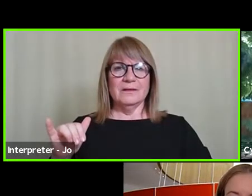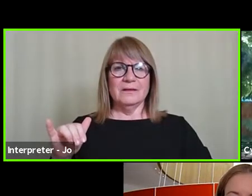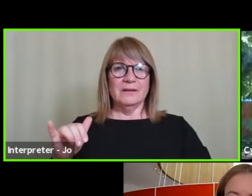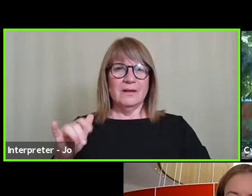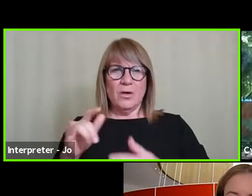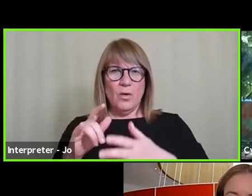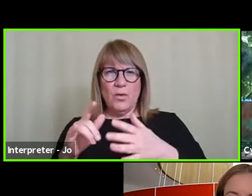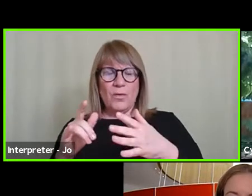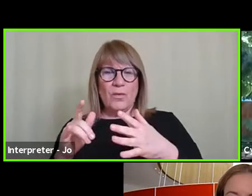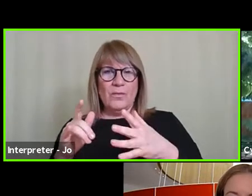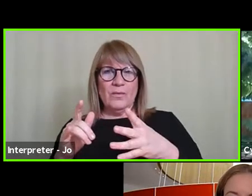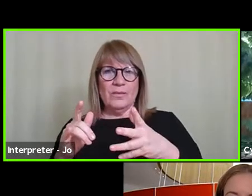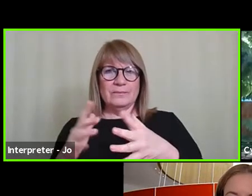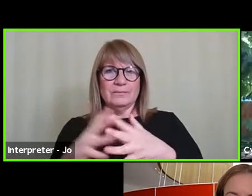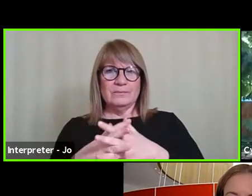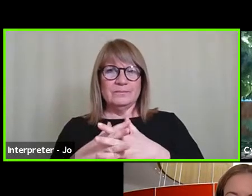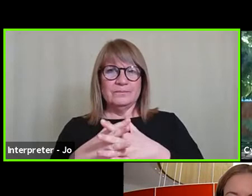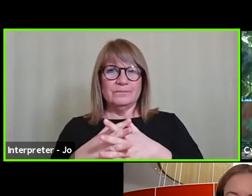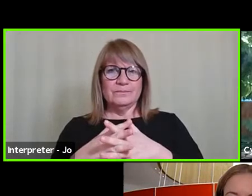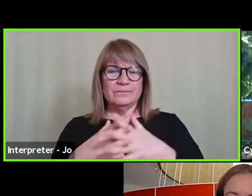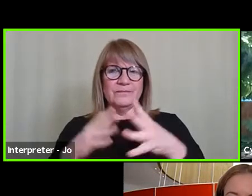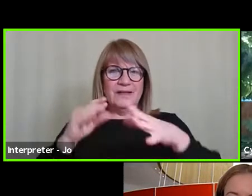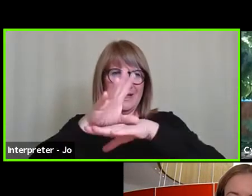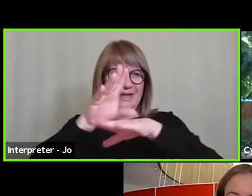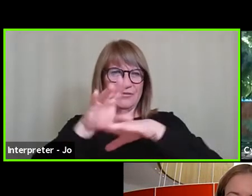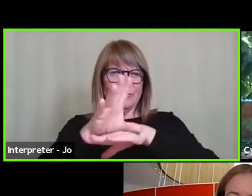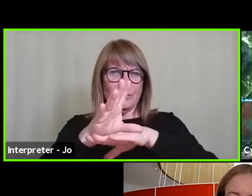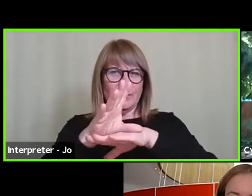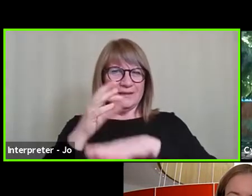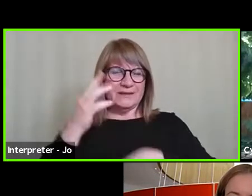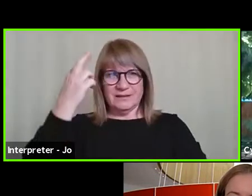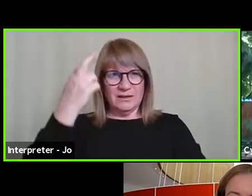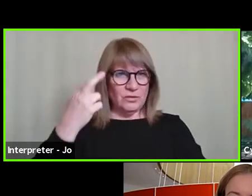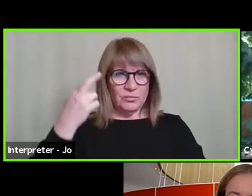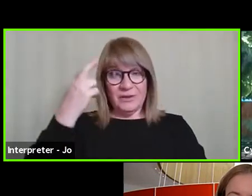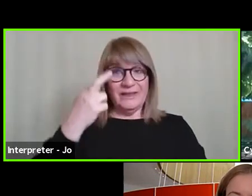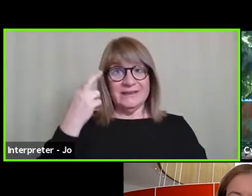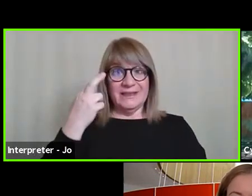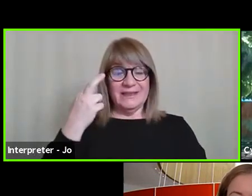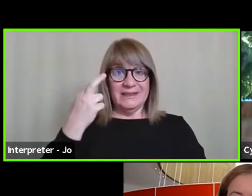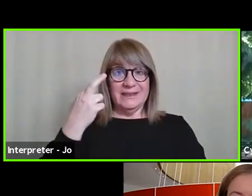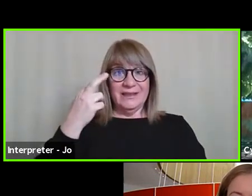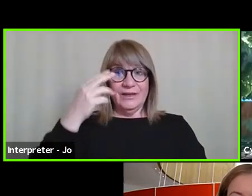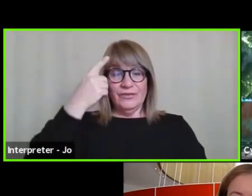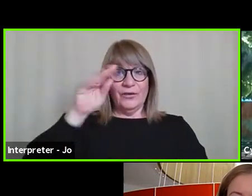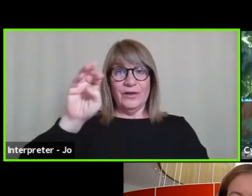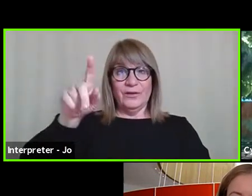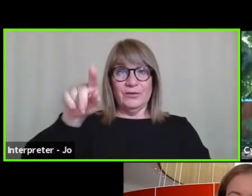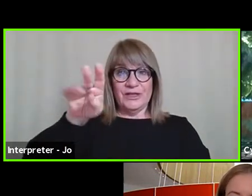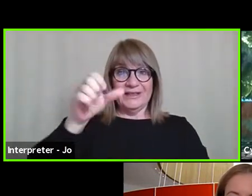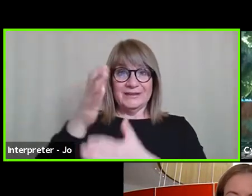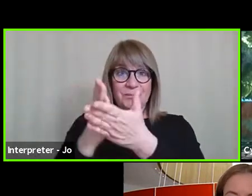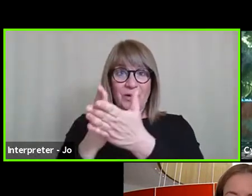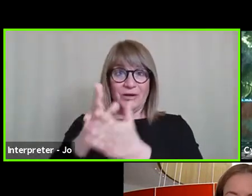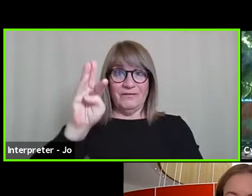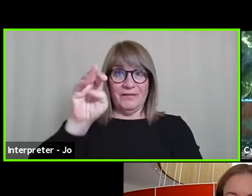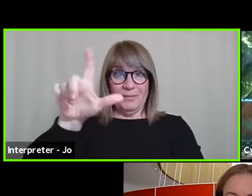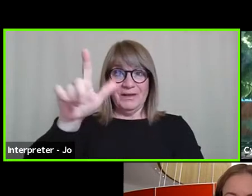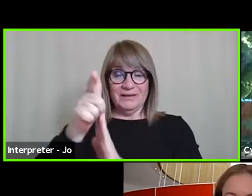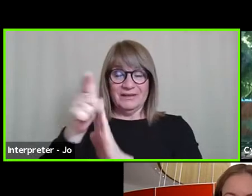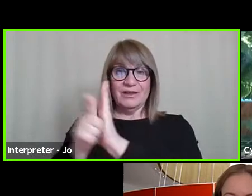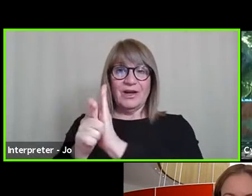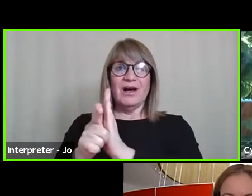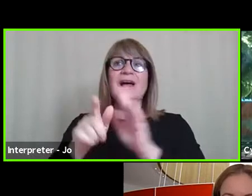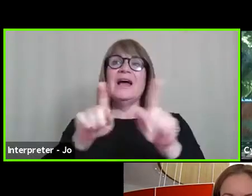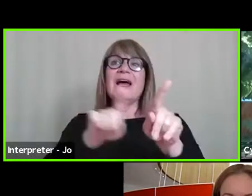the um sort of extra notification piece for the modern eugenics component in the bill and then also maybe some of the national implications